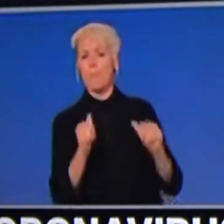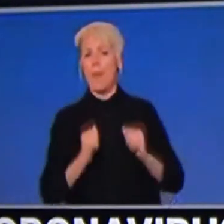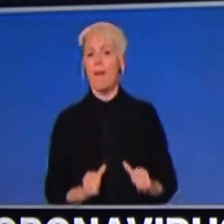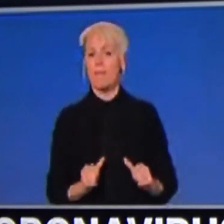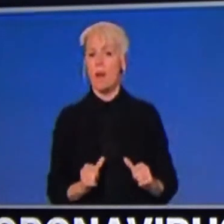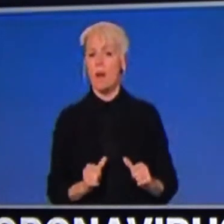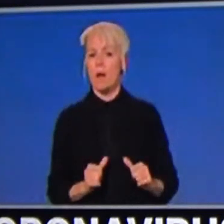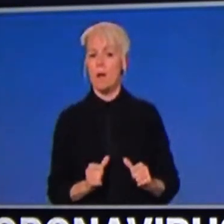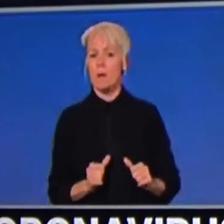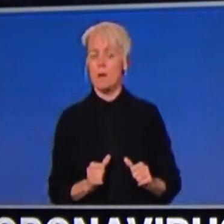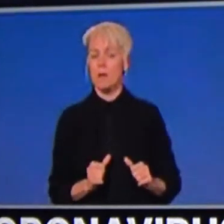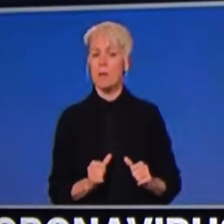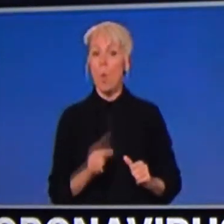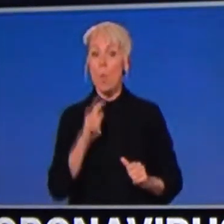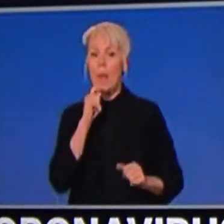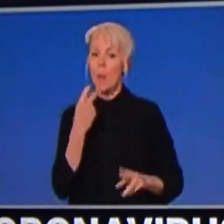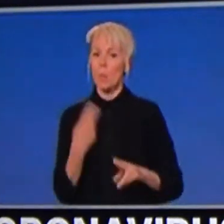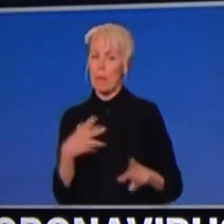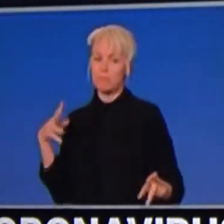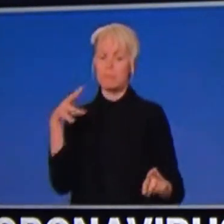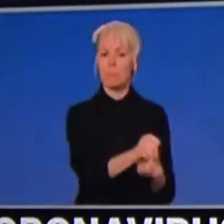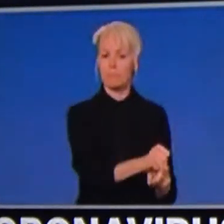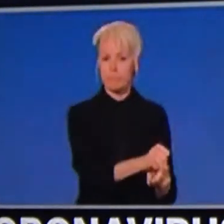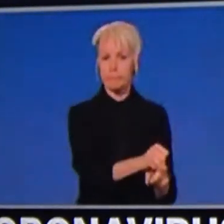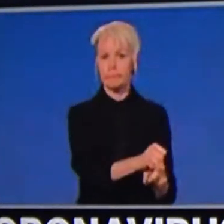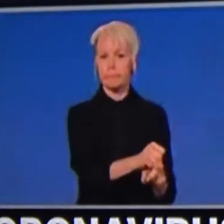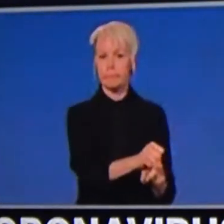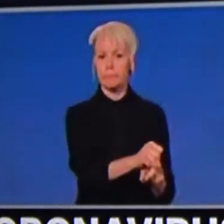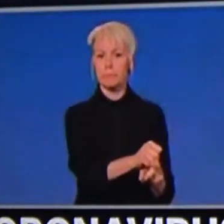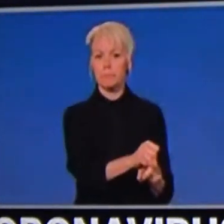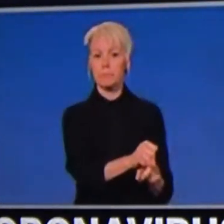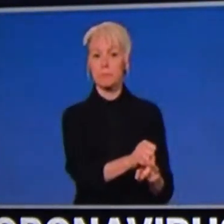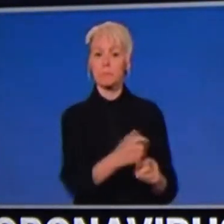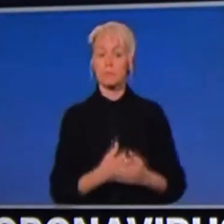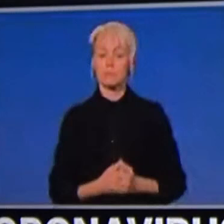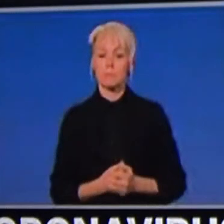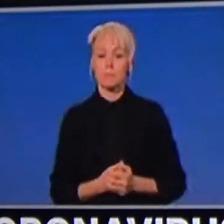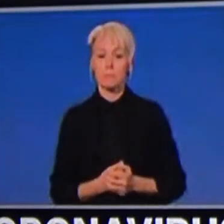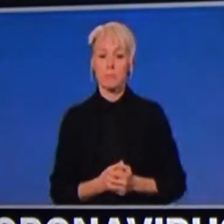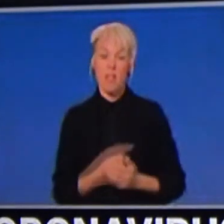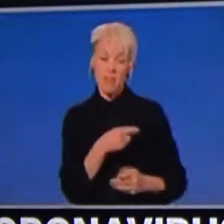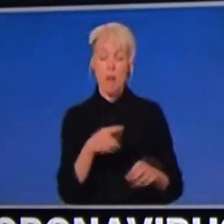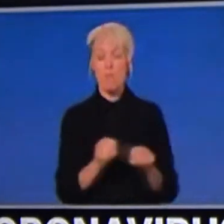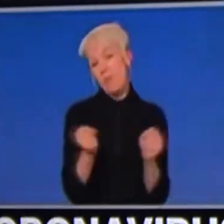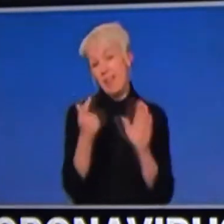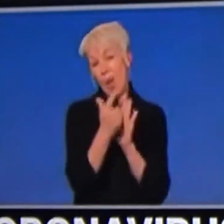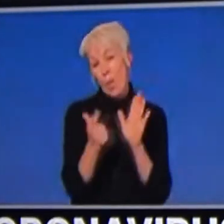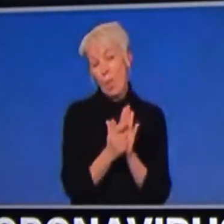And we will move quickly on that. And so we will seek the cooperation, as we do on any law enforcement issue when it comes to those